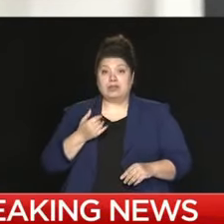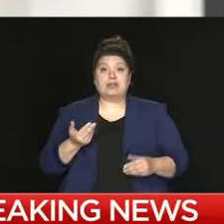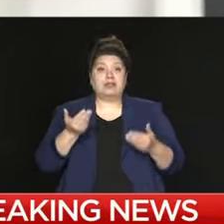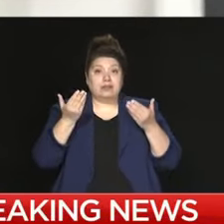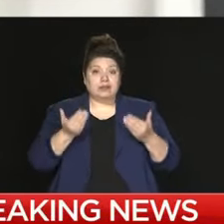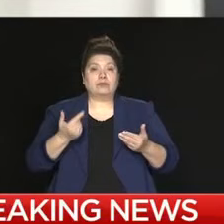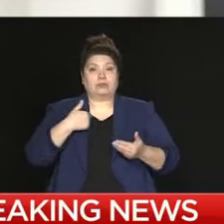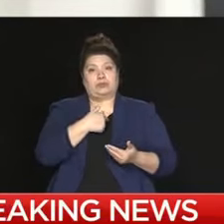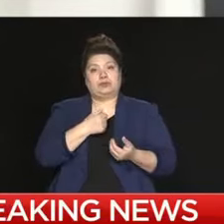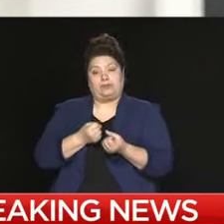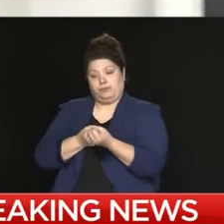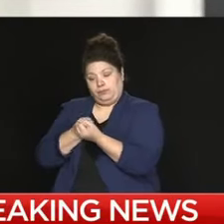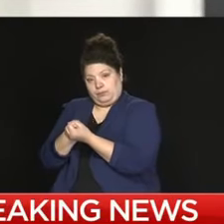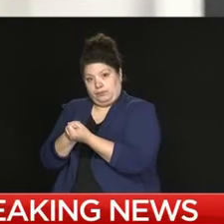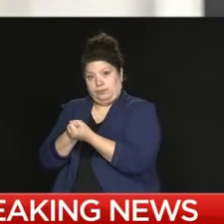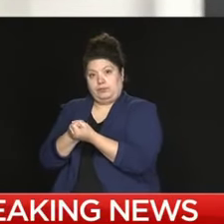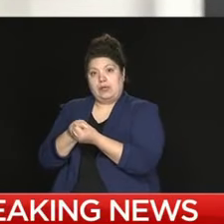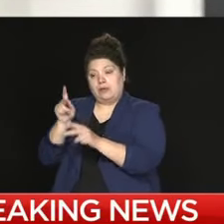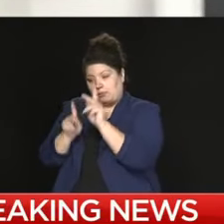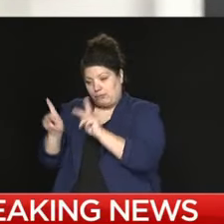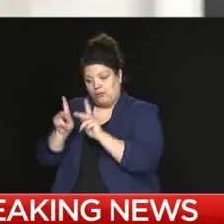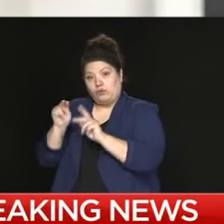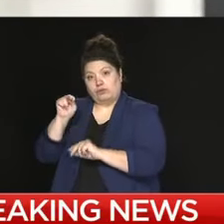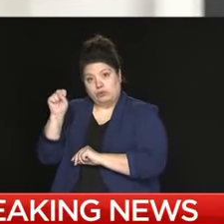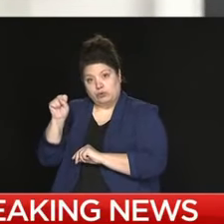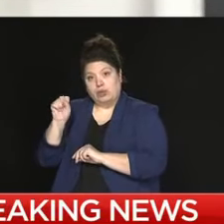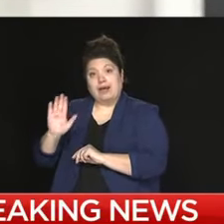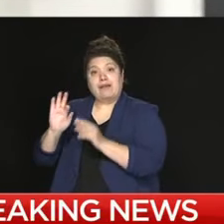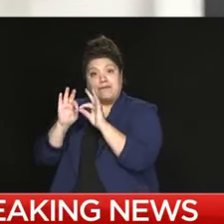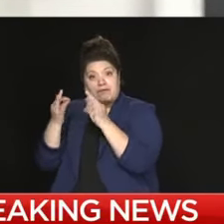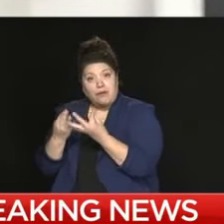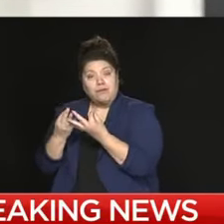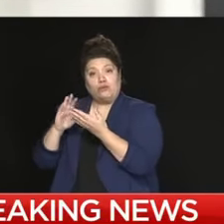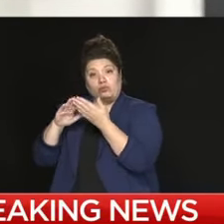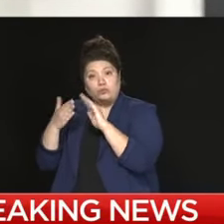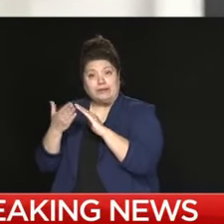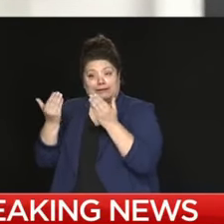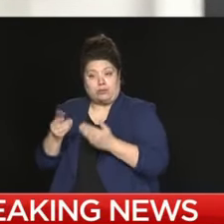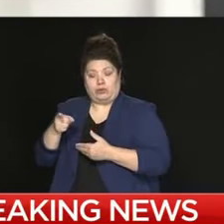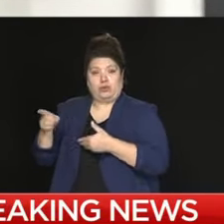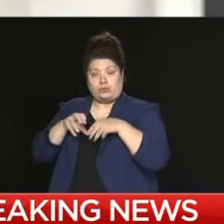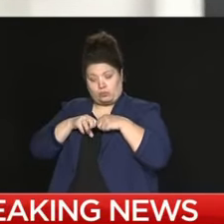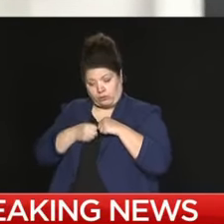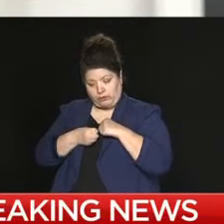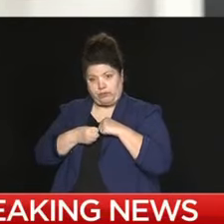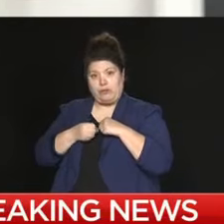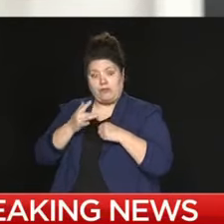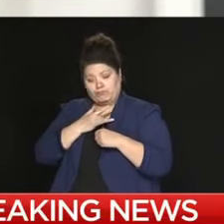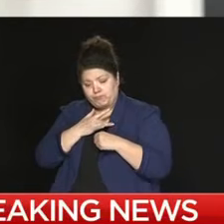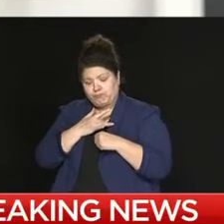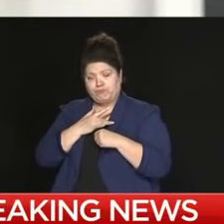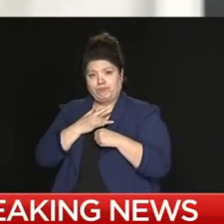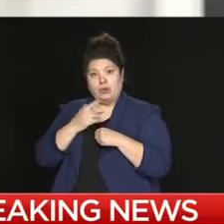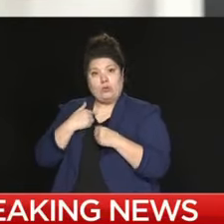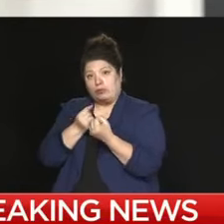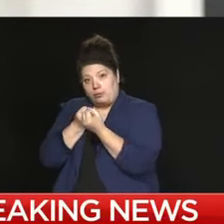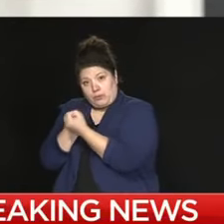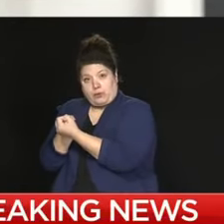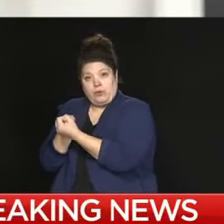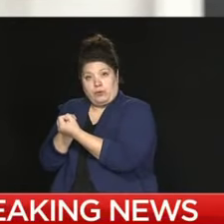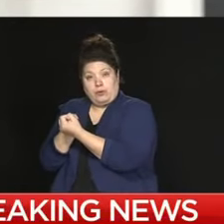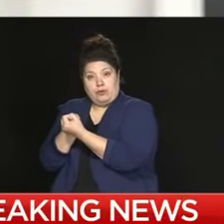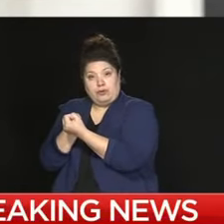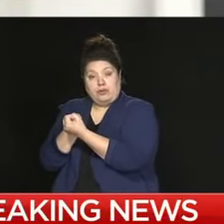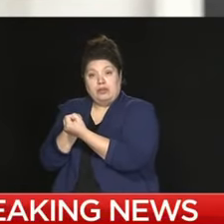there for the people of Nova Scotia, for the families and communities that are grieving, and give them all the support we can. Part of